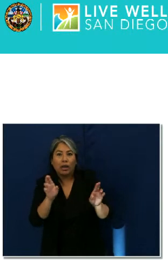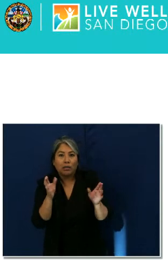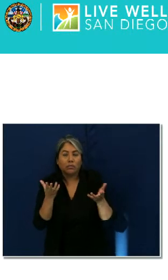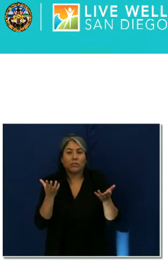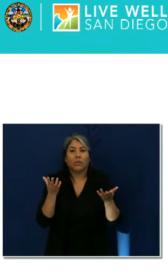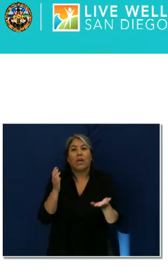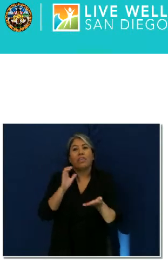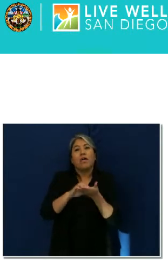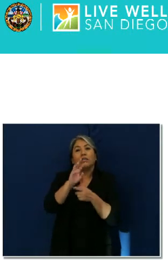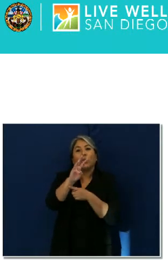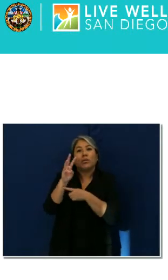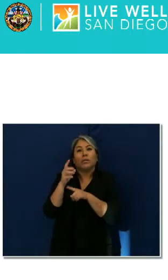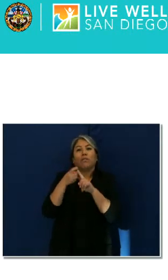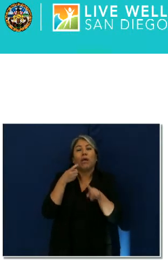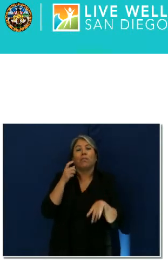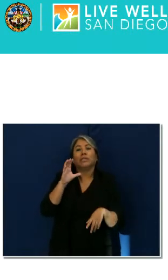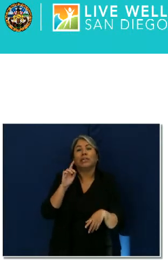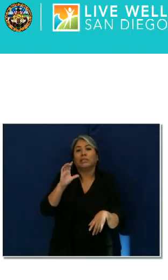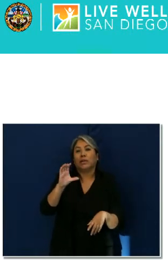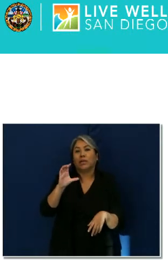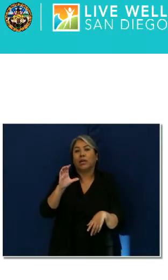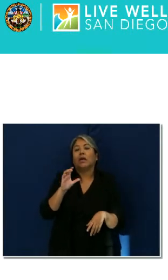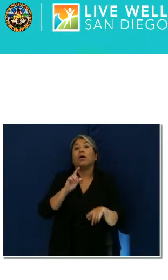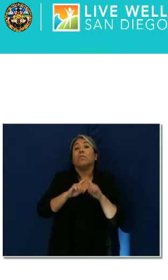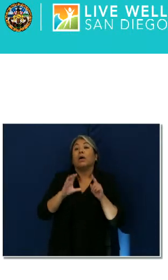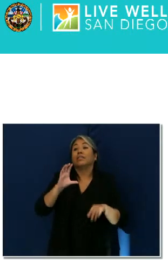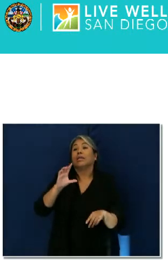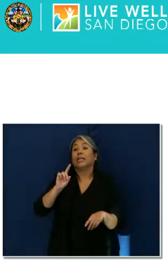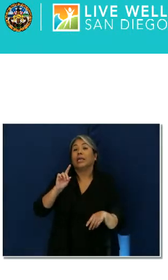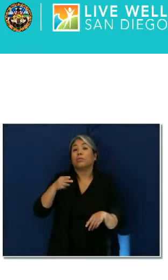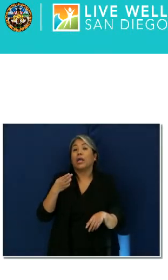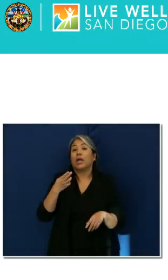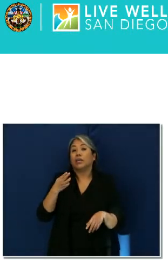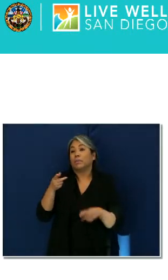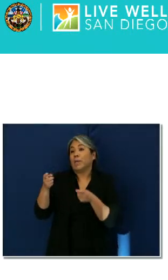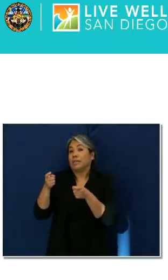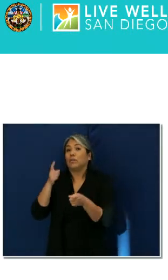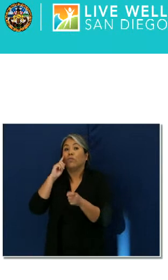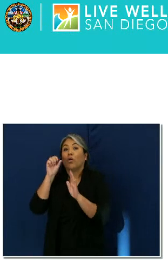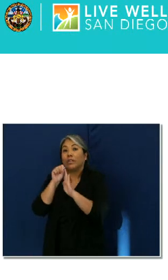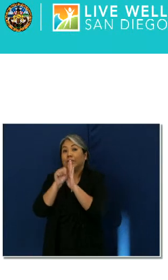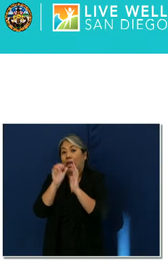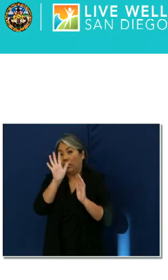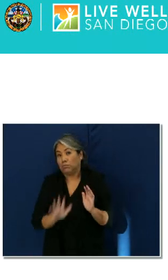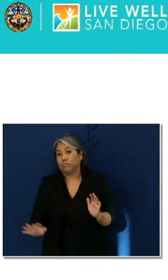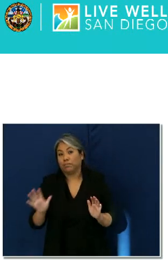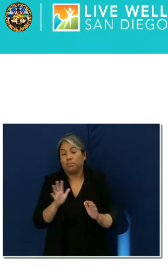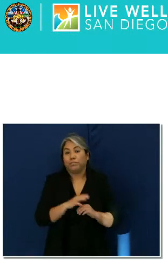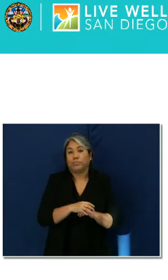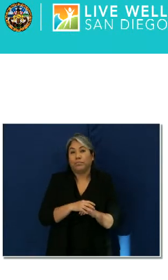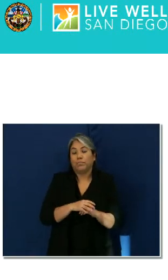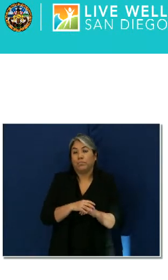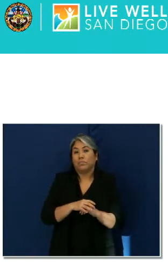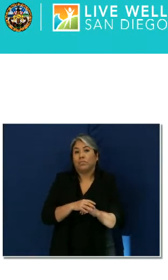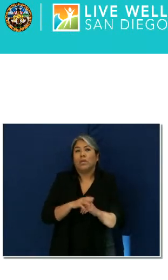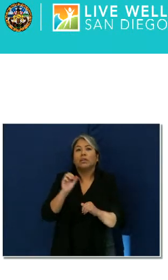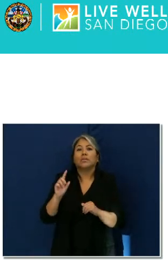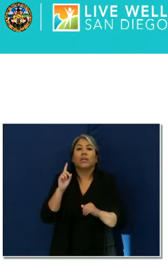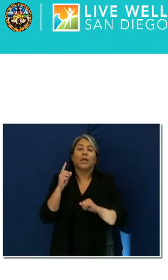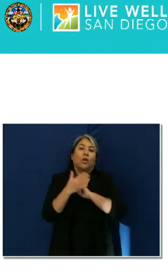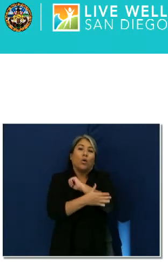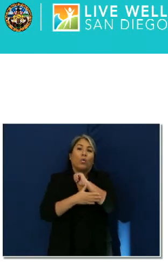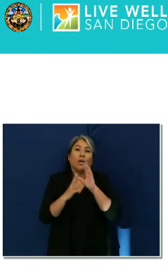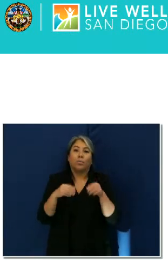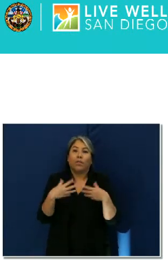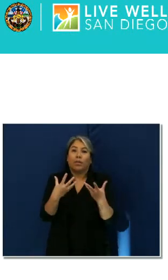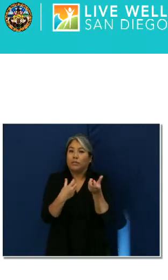website from CDC, but CDPH manages for the state. the County of San Diego